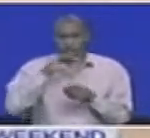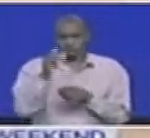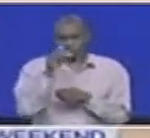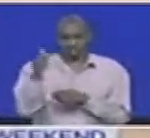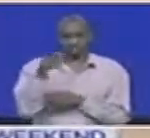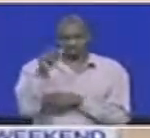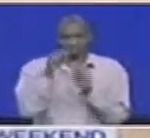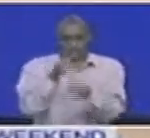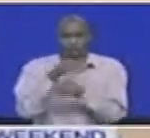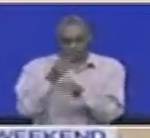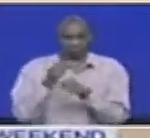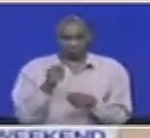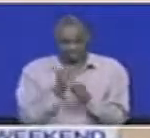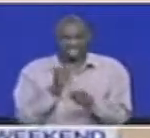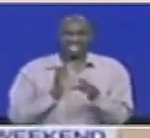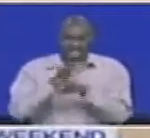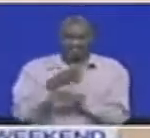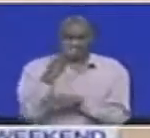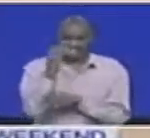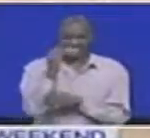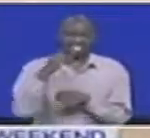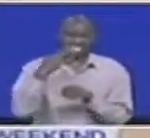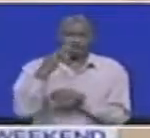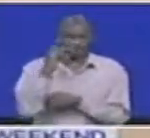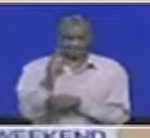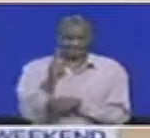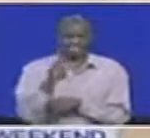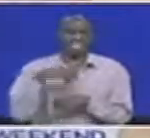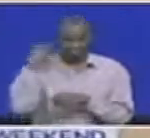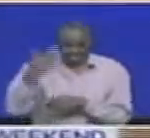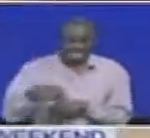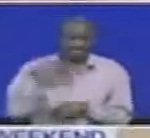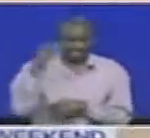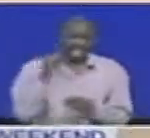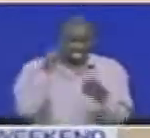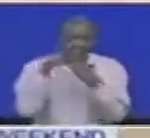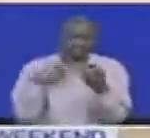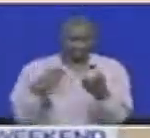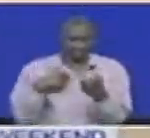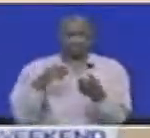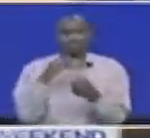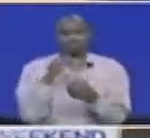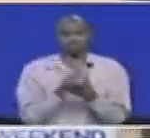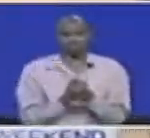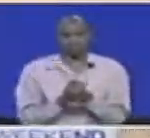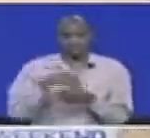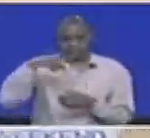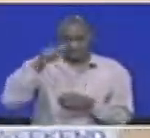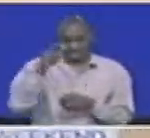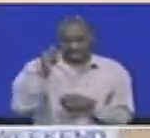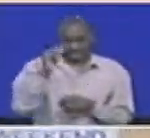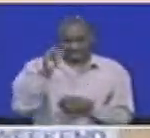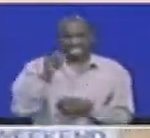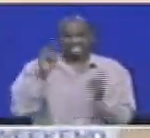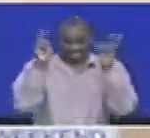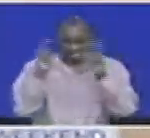he trains, covering over 30 kilometers daily. His aim is to take part in the IIMS Panama International